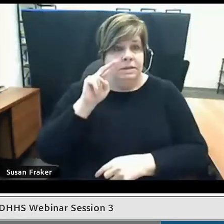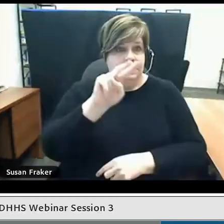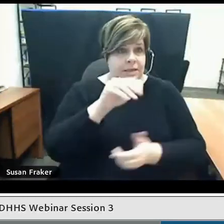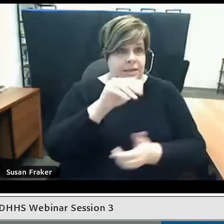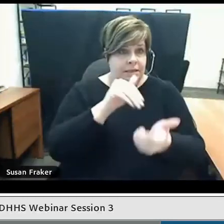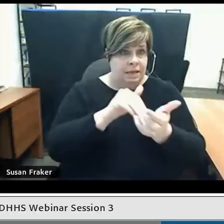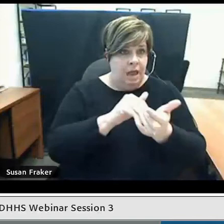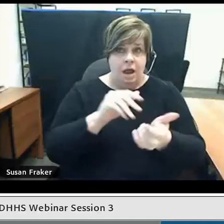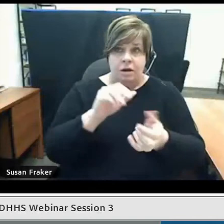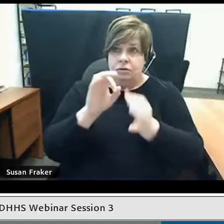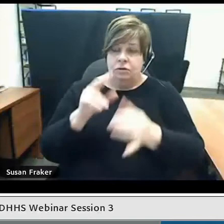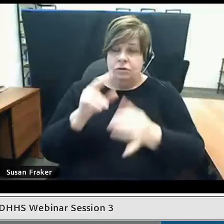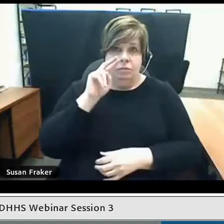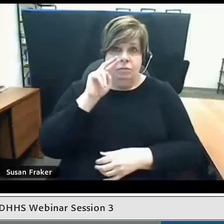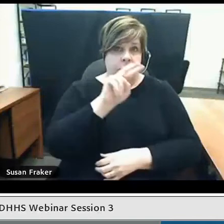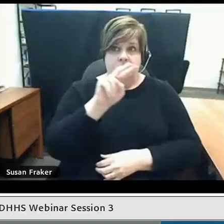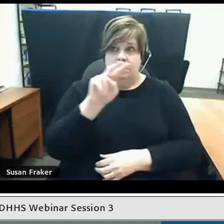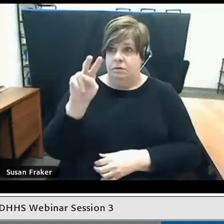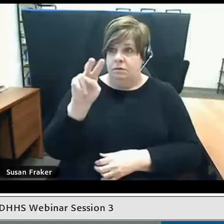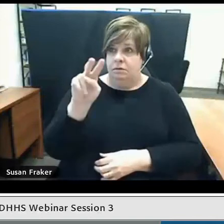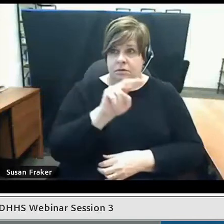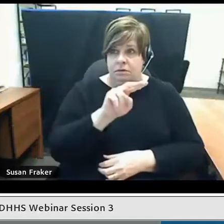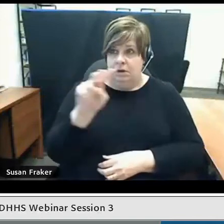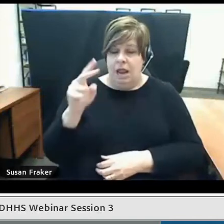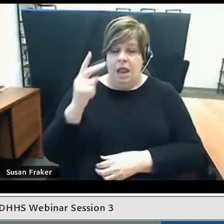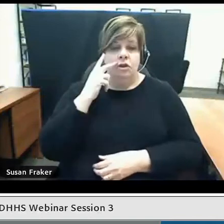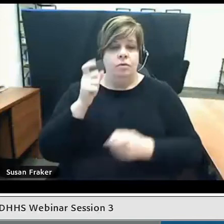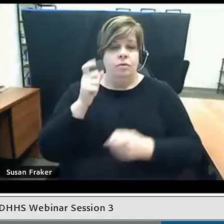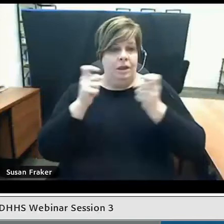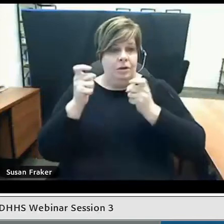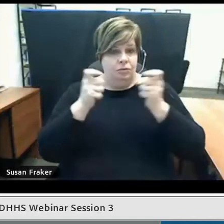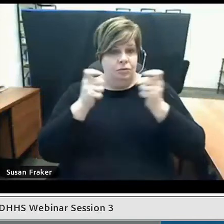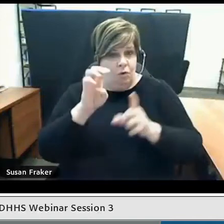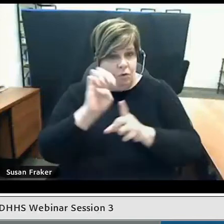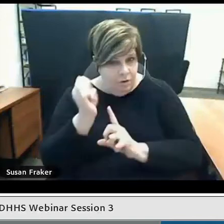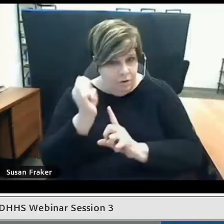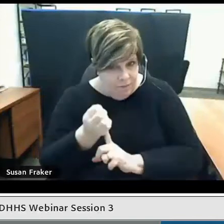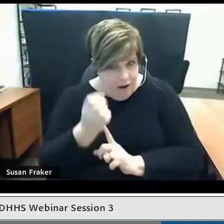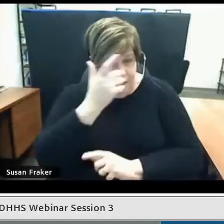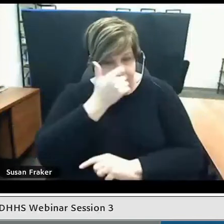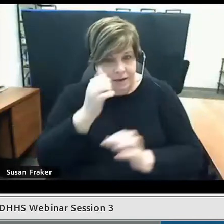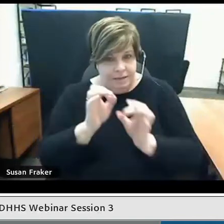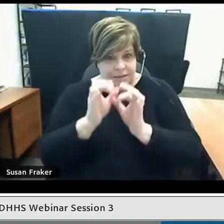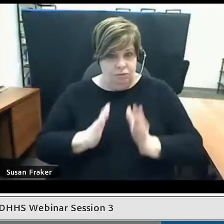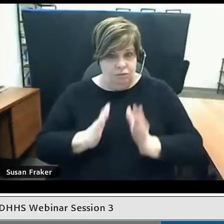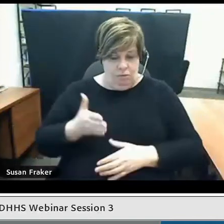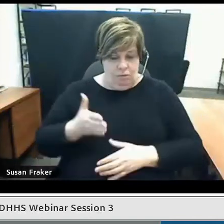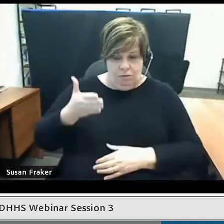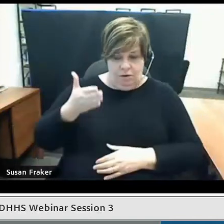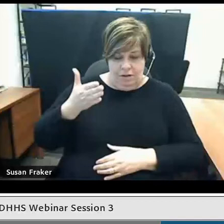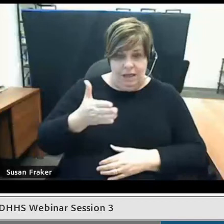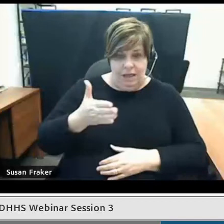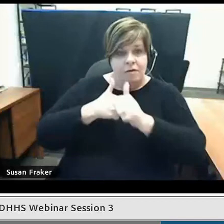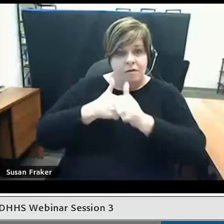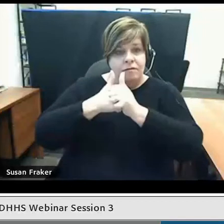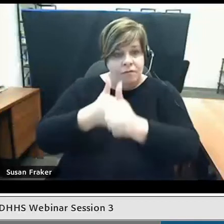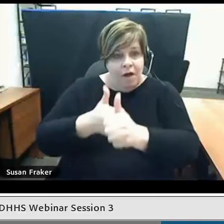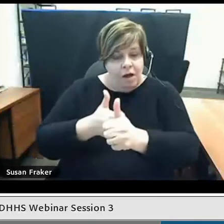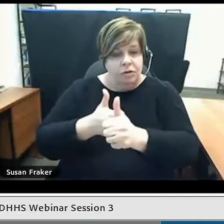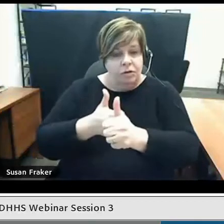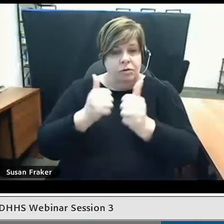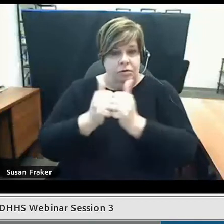and you're looking at the interpreter, and you have some control of your environment because the interpreter is trying to follow along with the